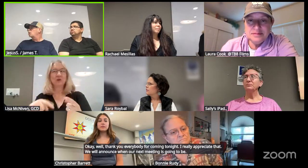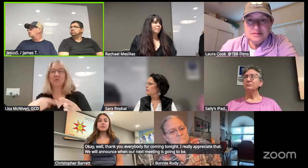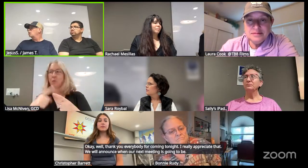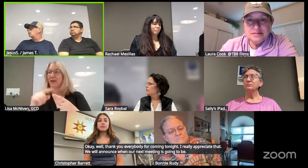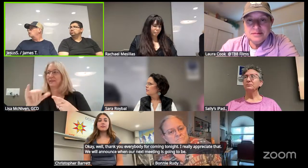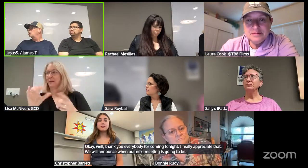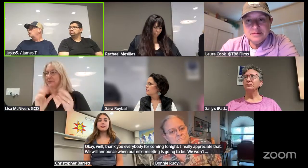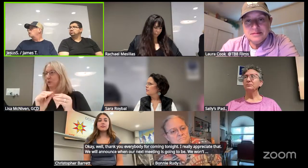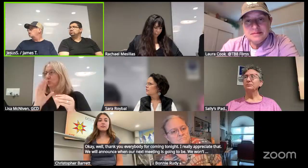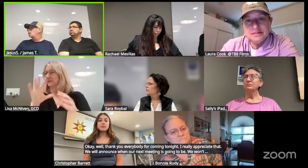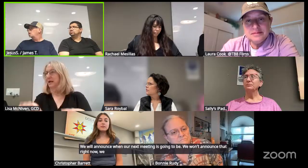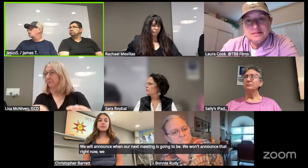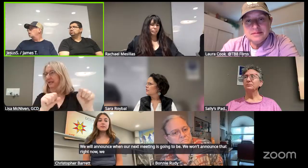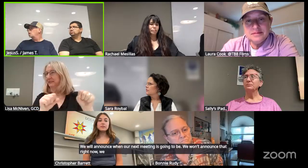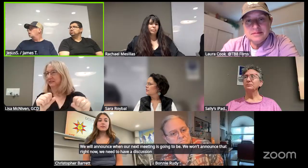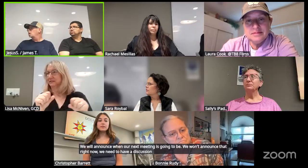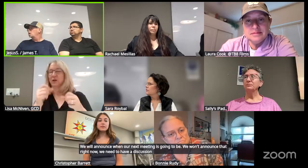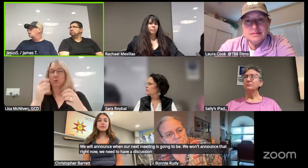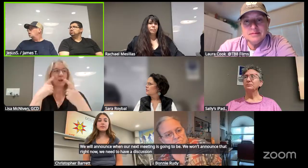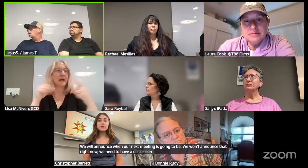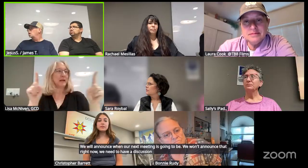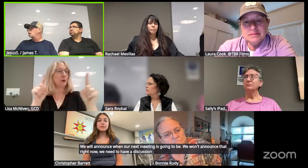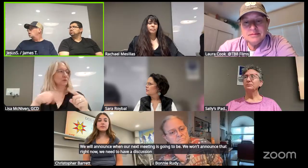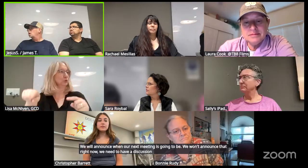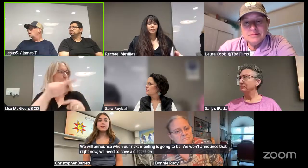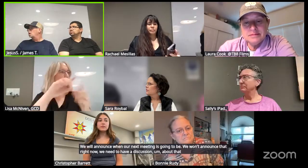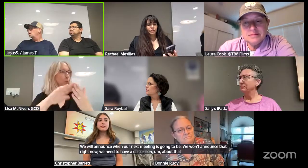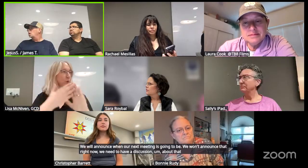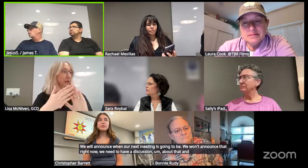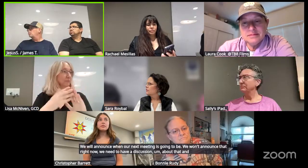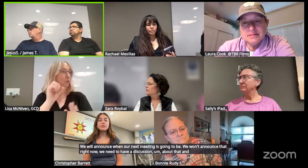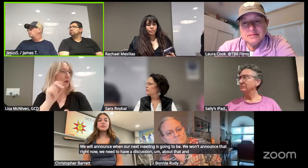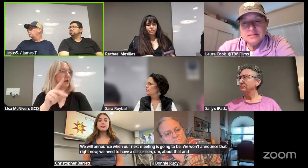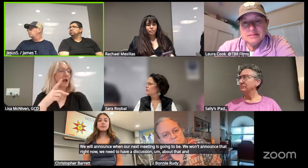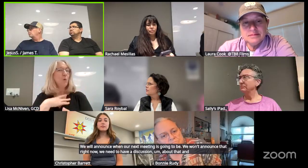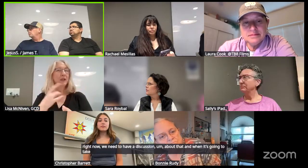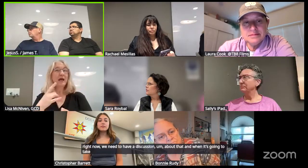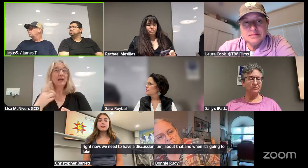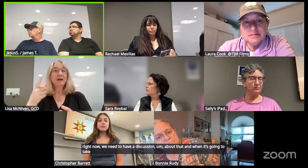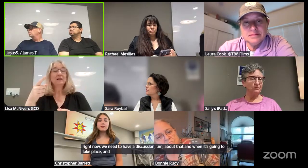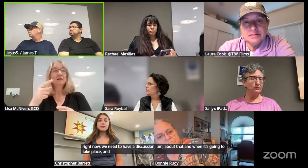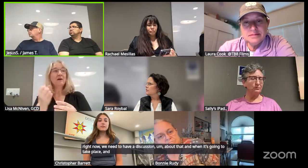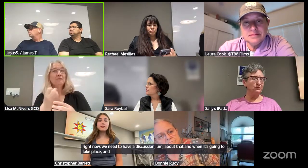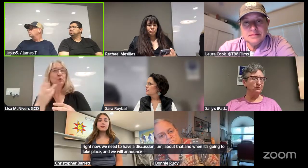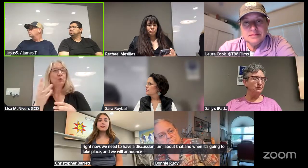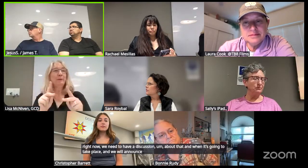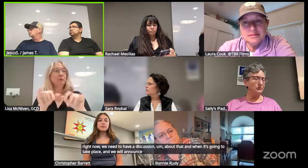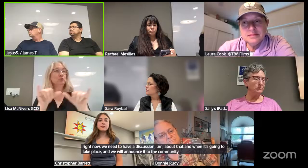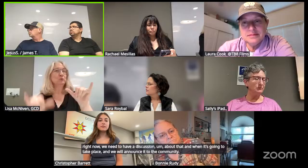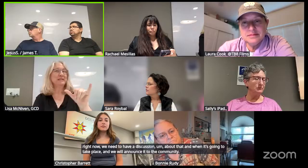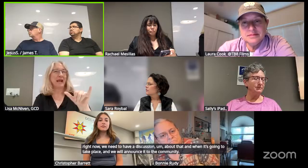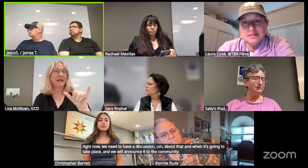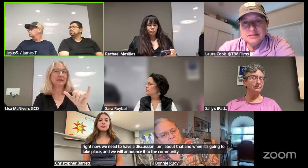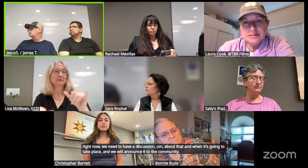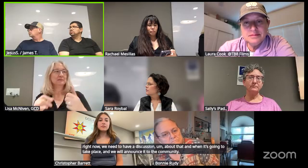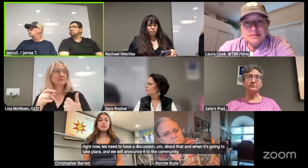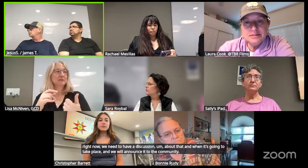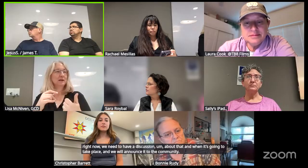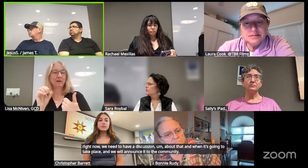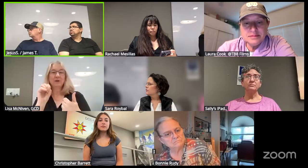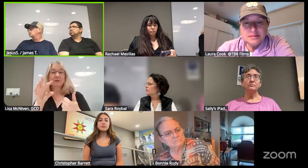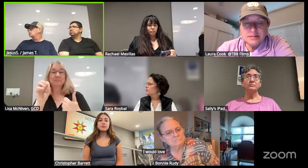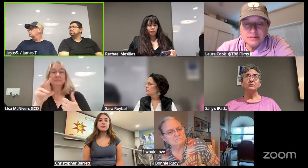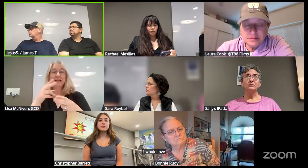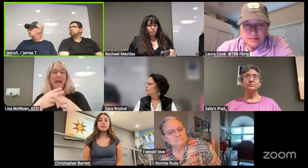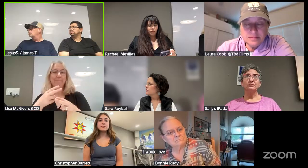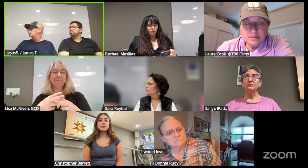right now. We need to have a discussion about that and when it's going to take place, and we will announce it to the community. I would love